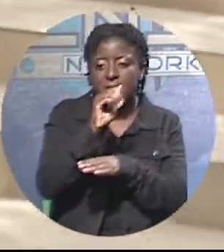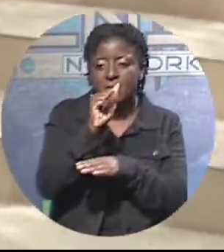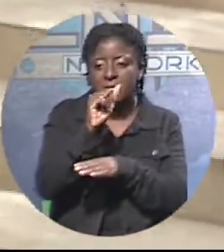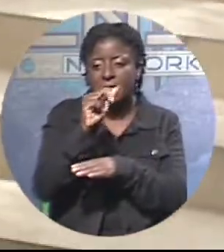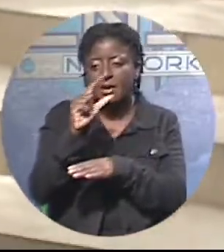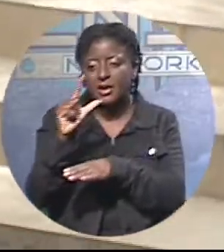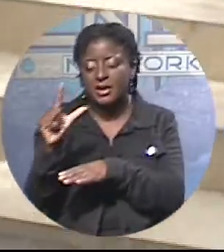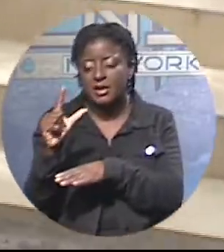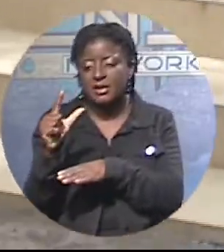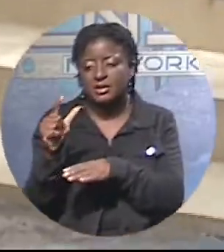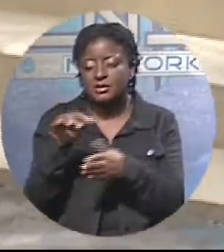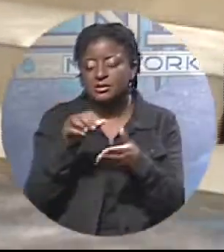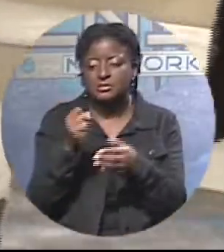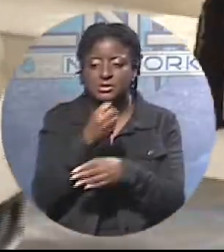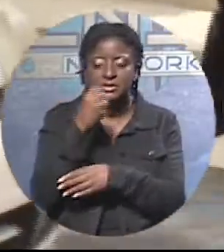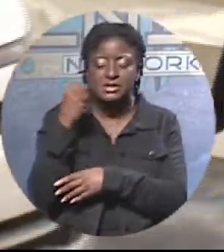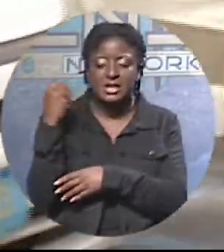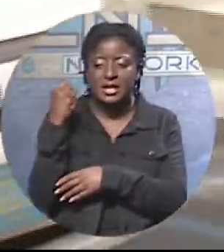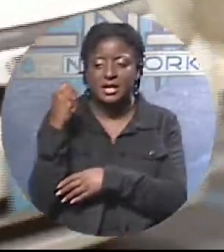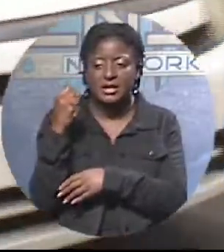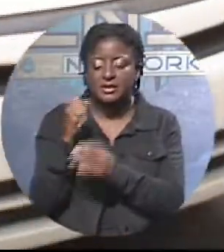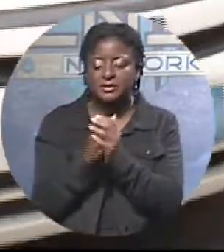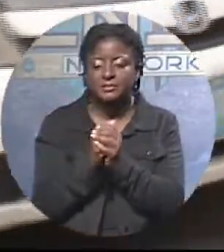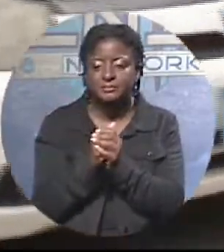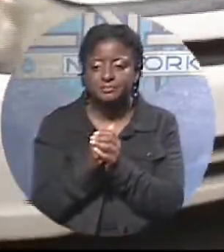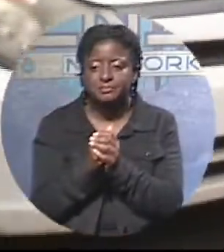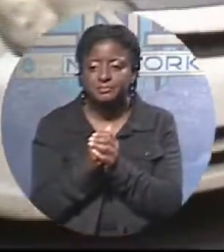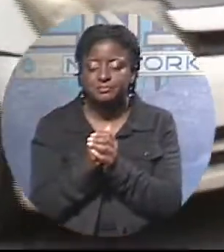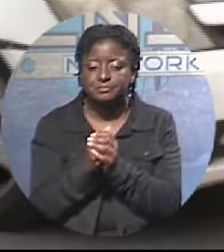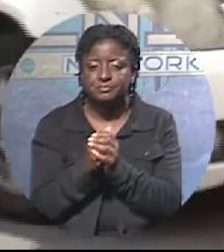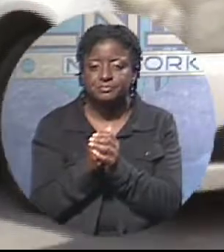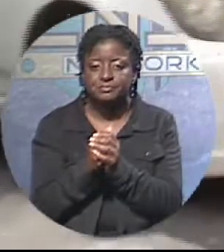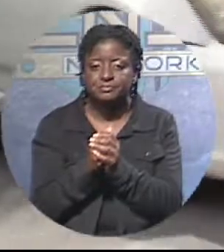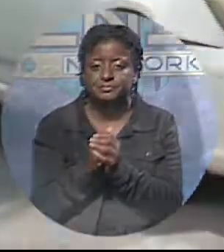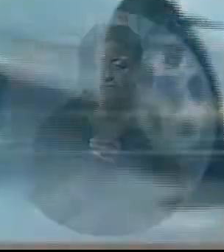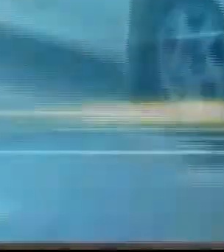has been adjourned and attorney Cecil Hilton is representing Brown.